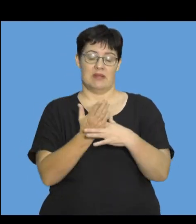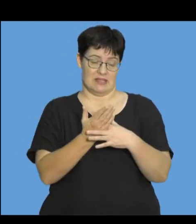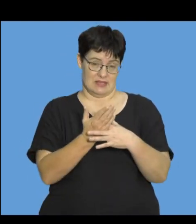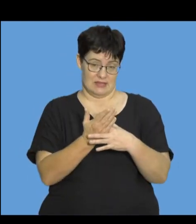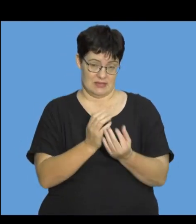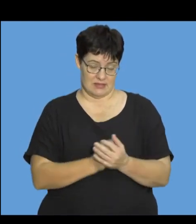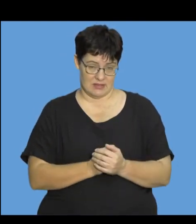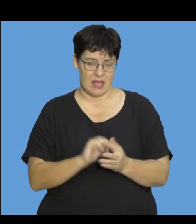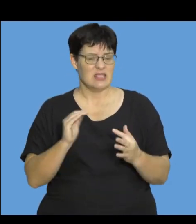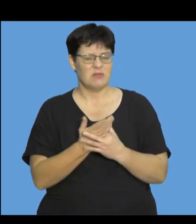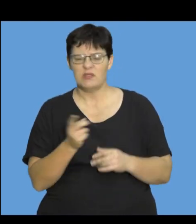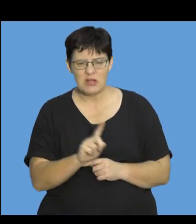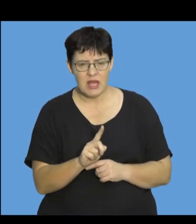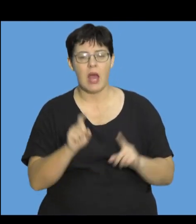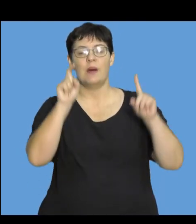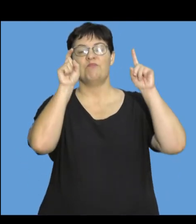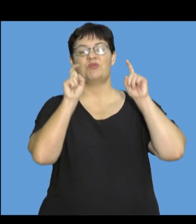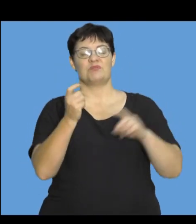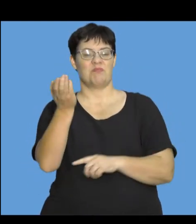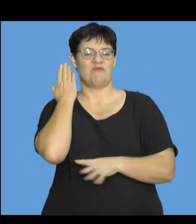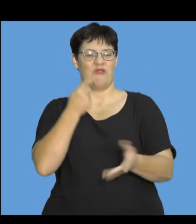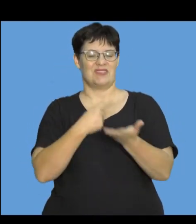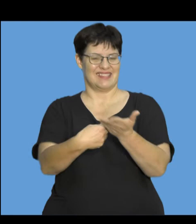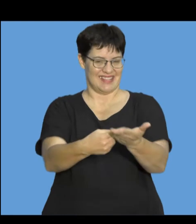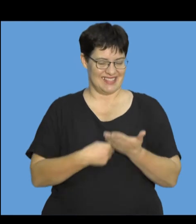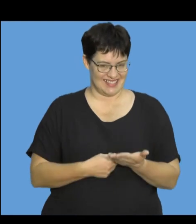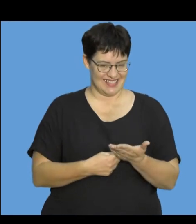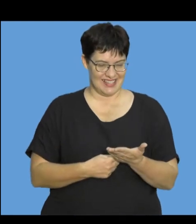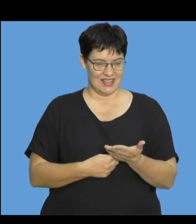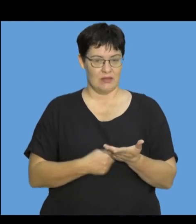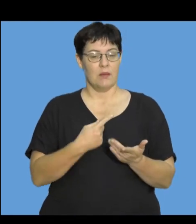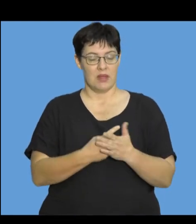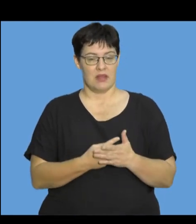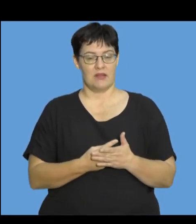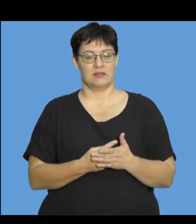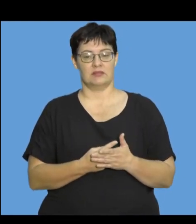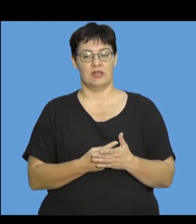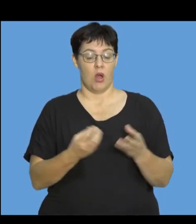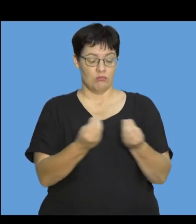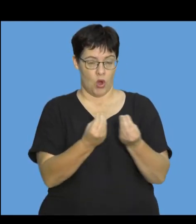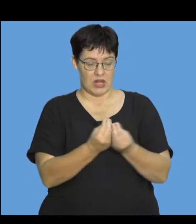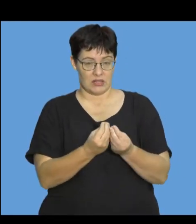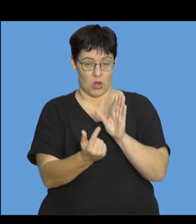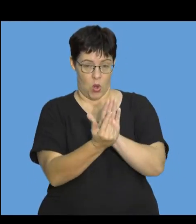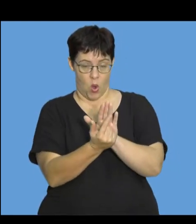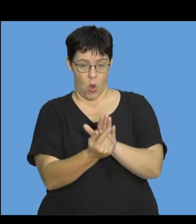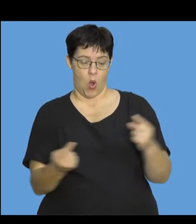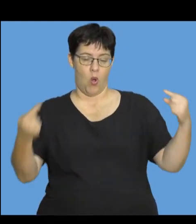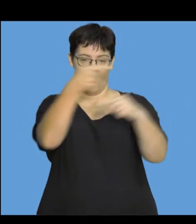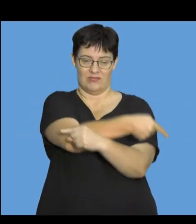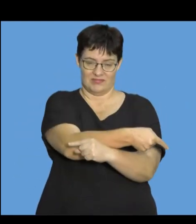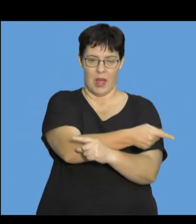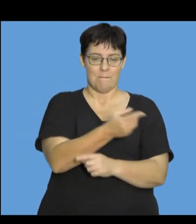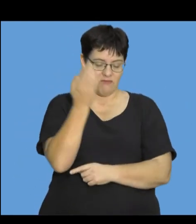To split it is to use the principle that we spoke about, where you are reversing the product law that we were talking